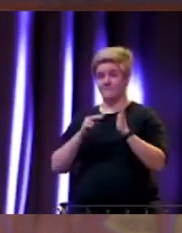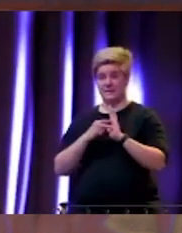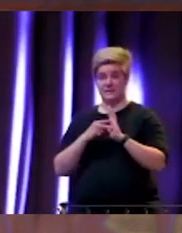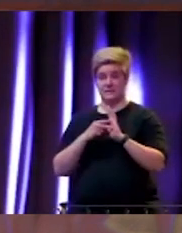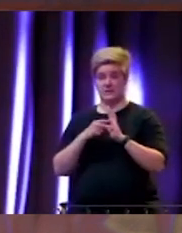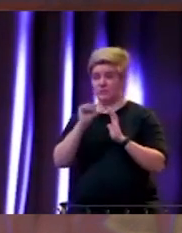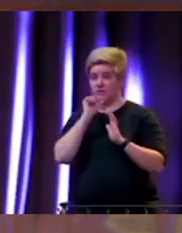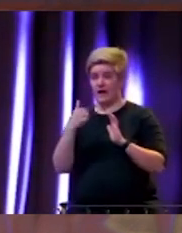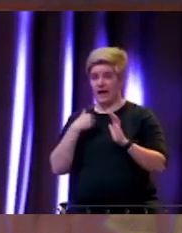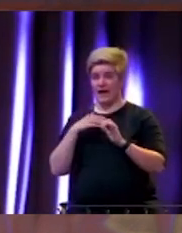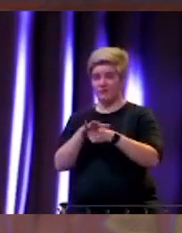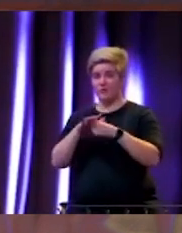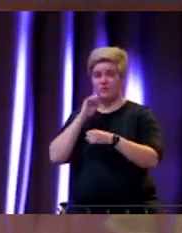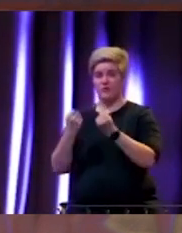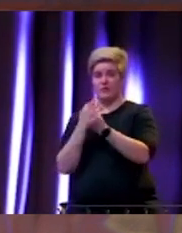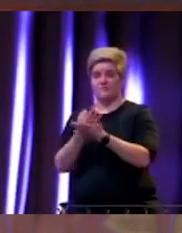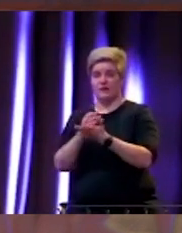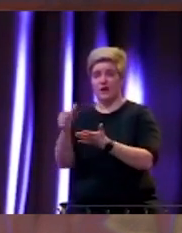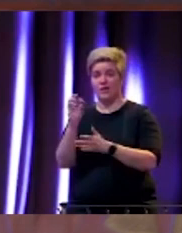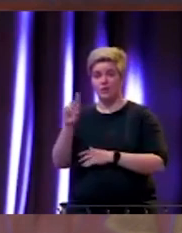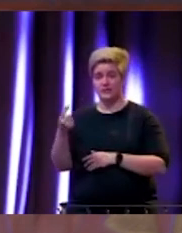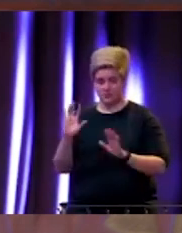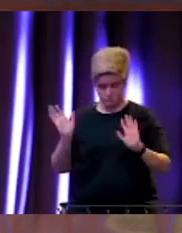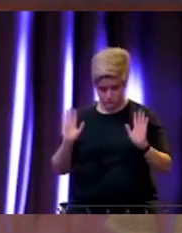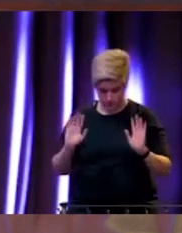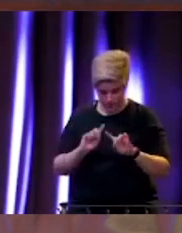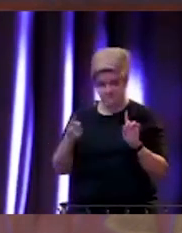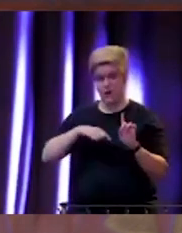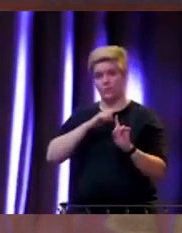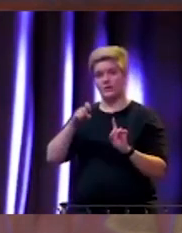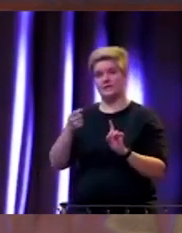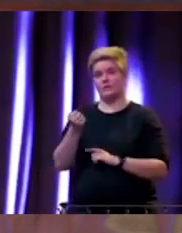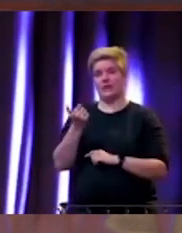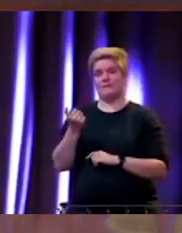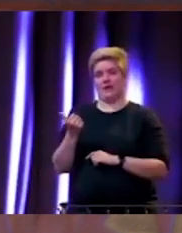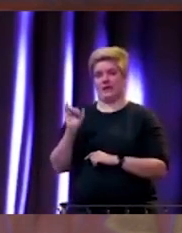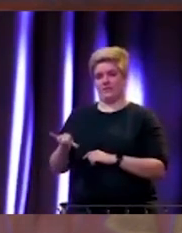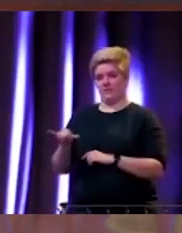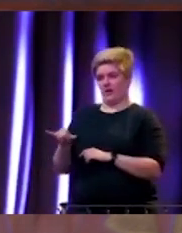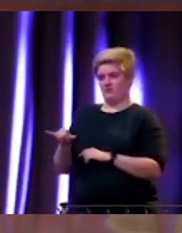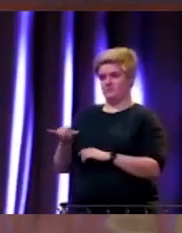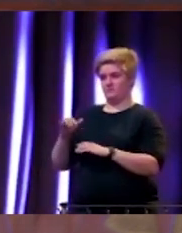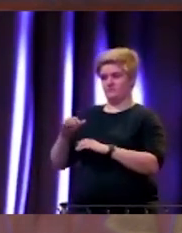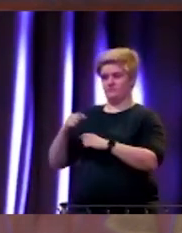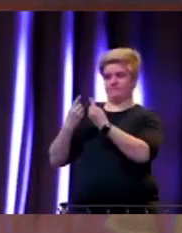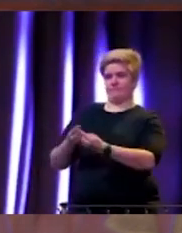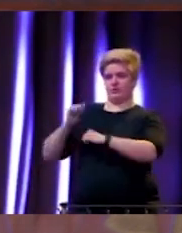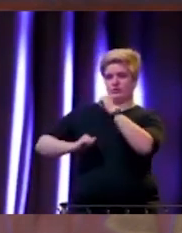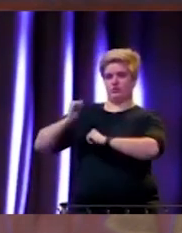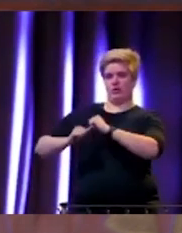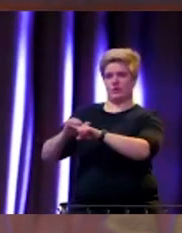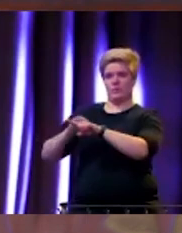there shouldn't be room for funding other organizations, but we just need to eliminate those things that we are doing, right, that are